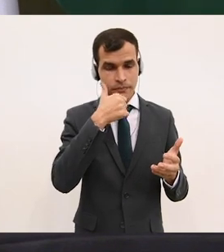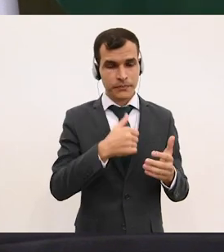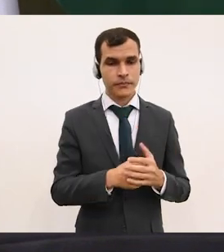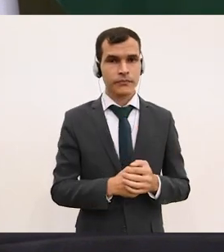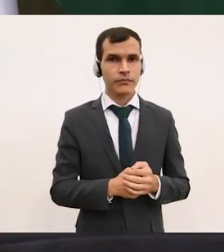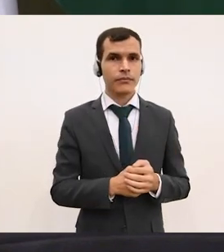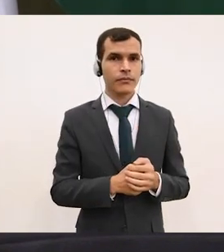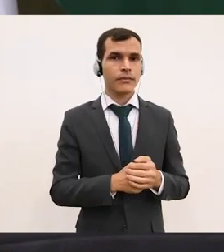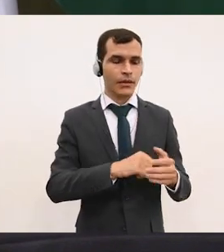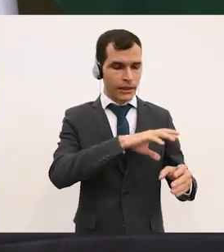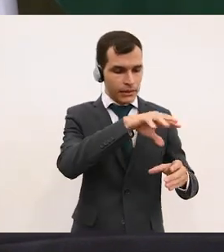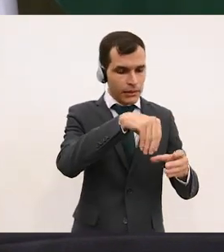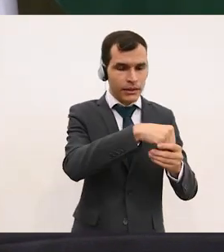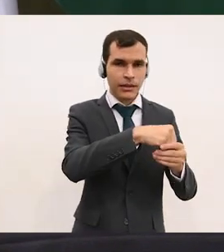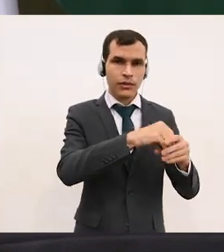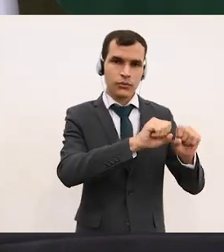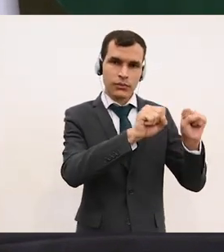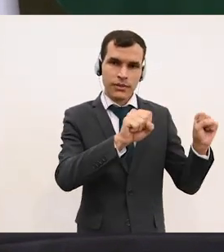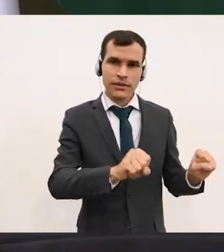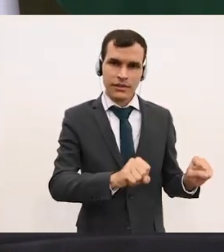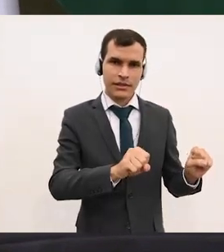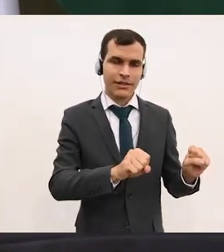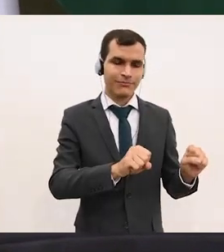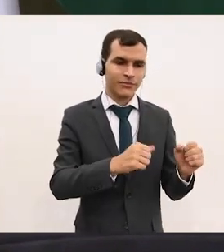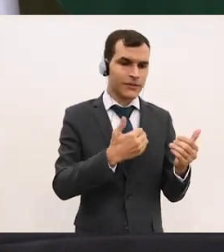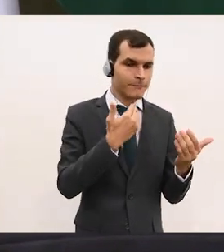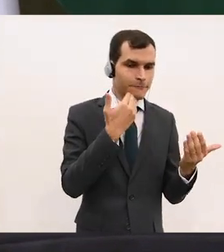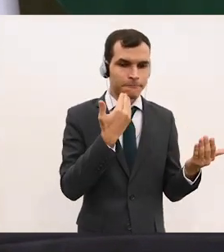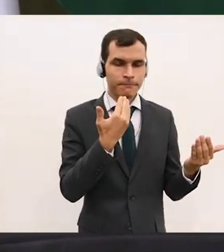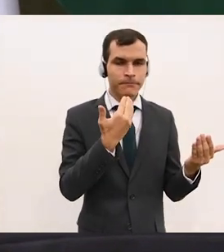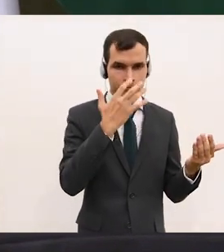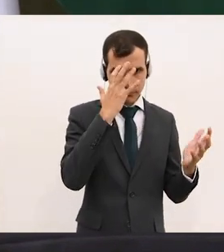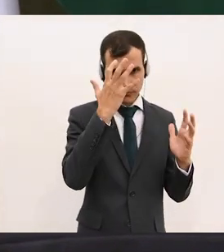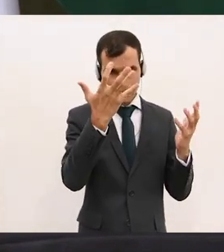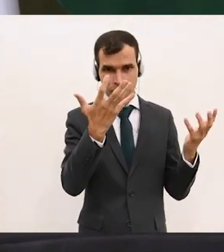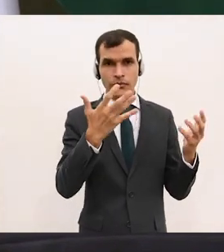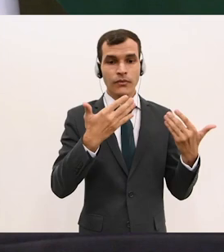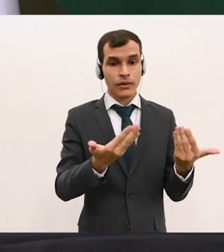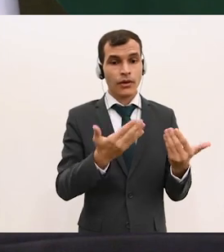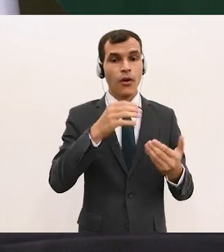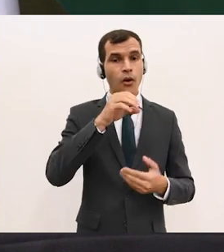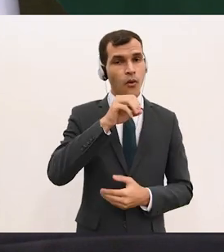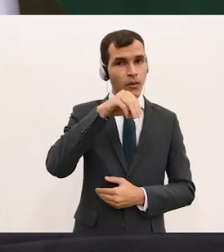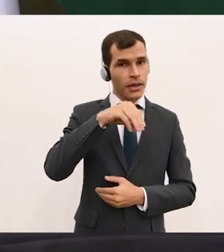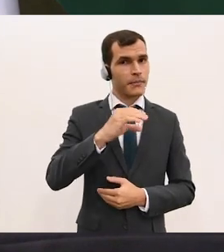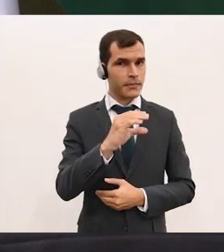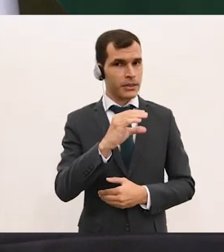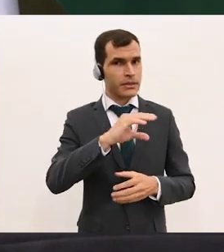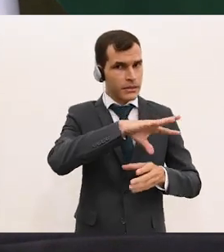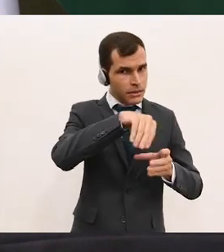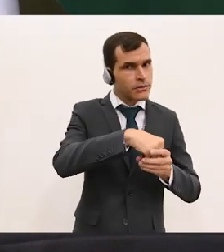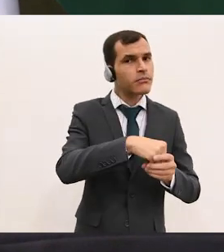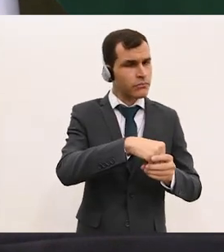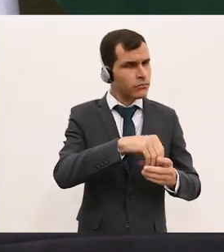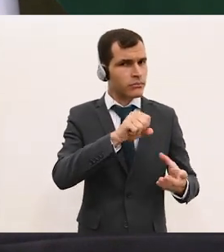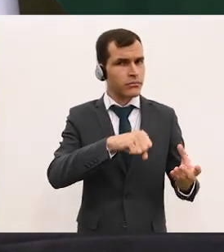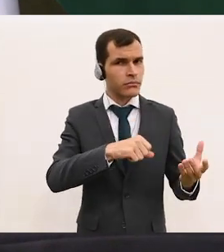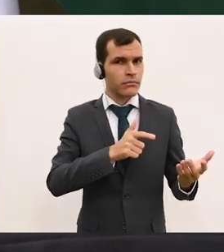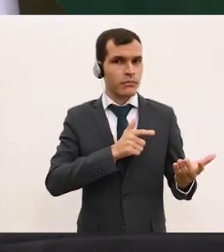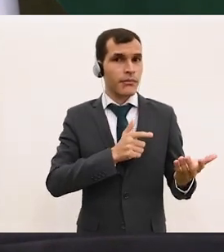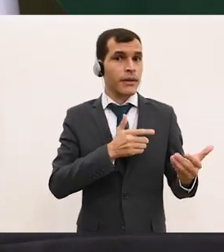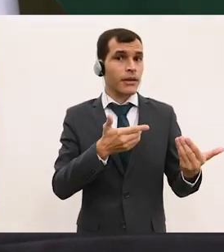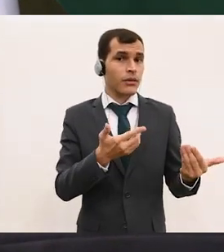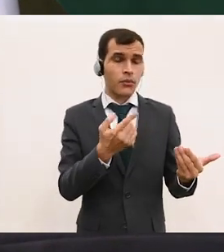it's one of those areas that we really need to focus on in reforming. I would not say it's been cancelled.